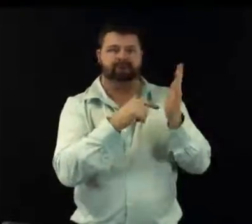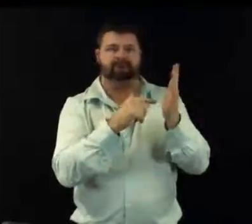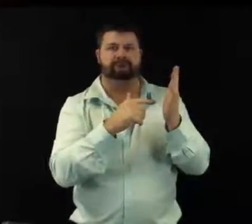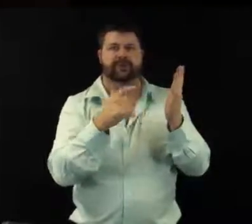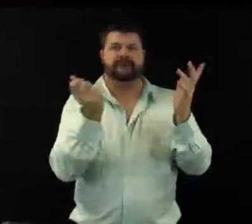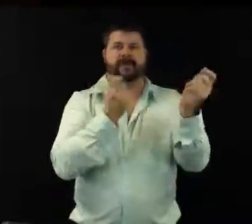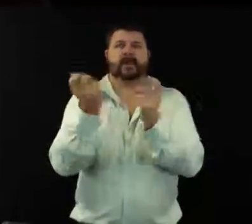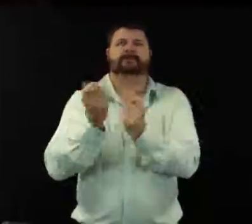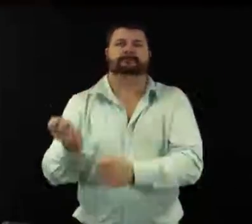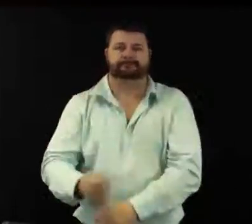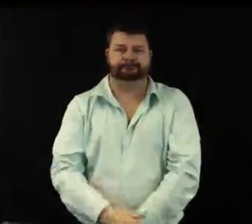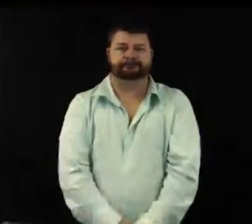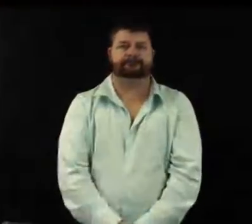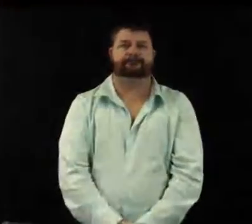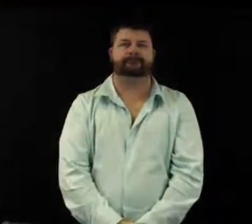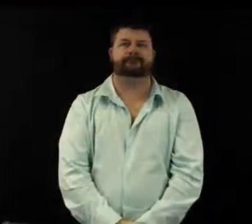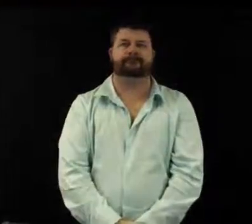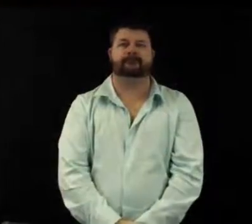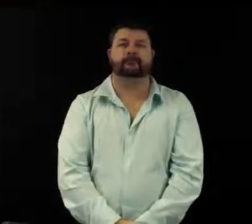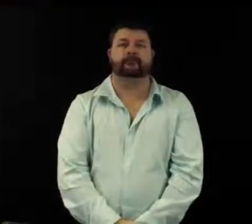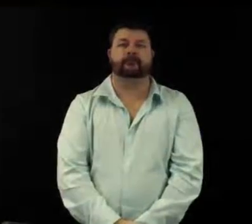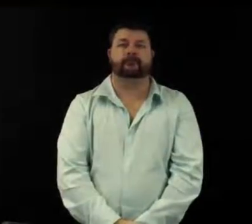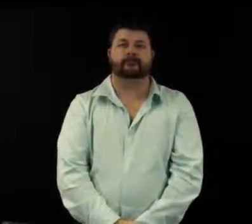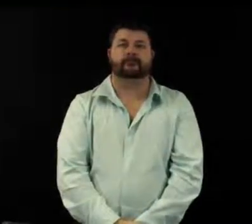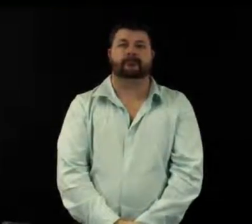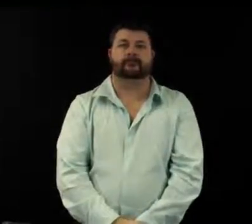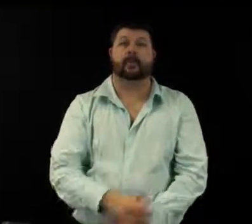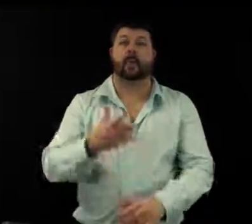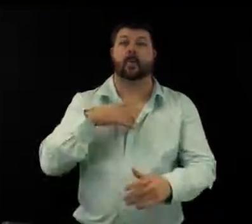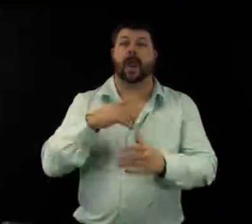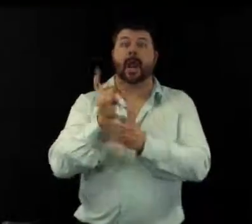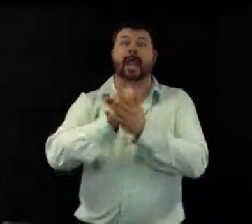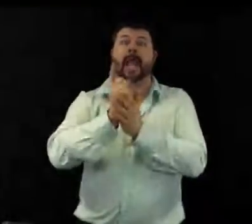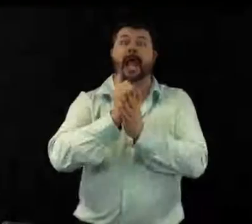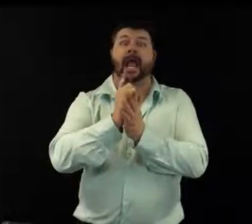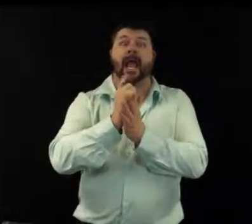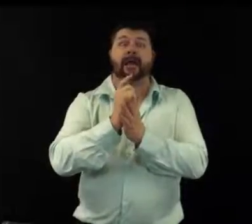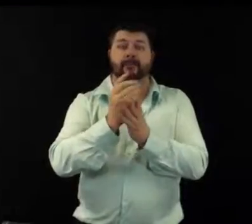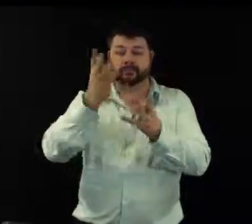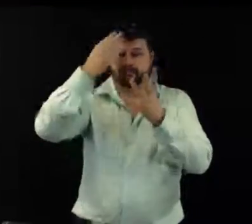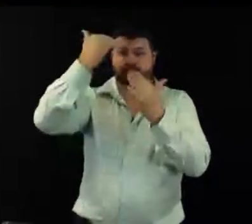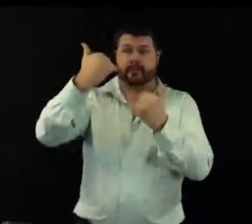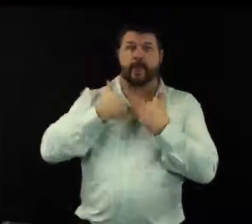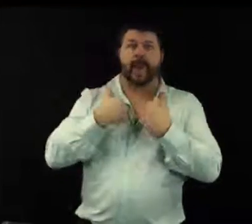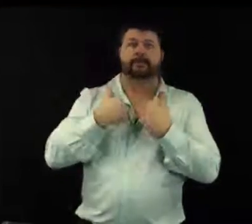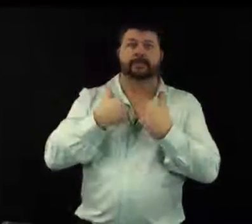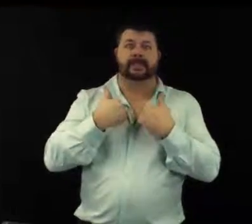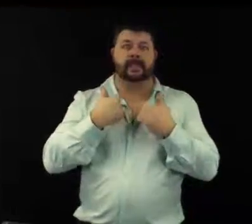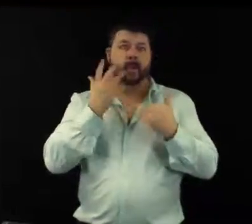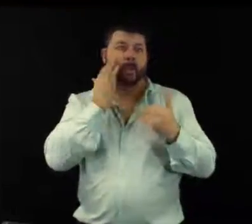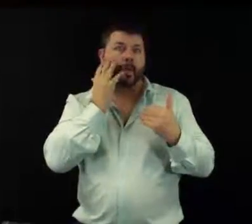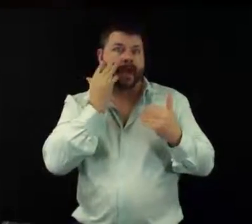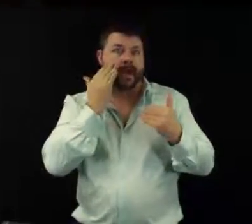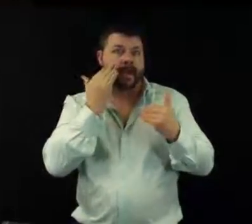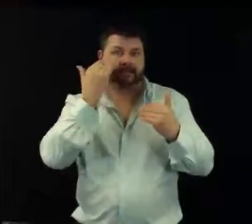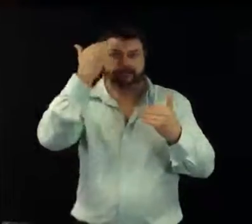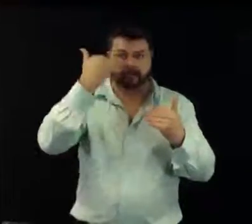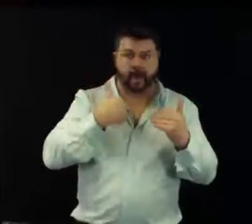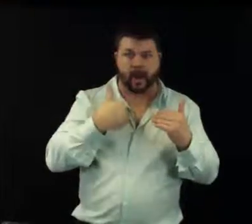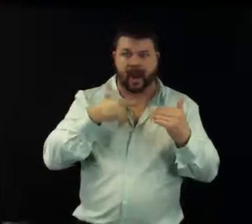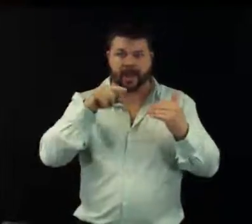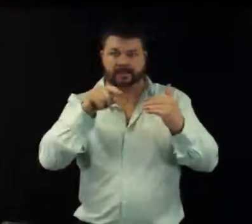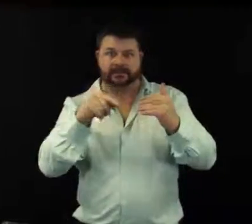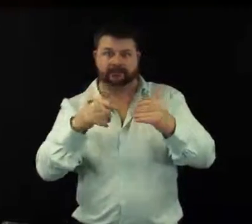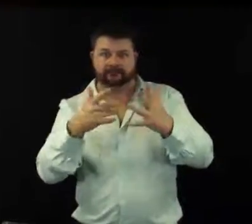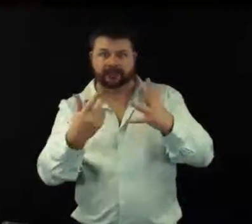button. Tapping on Alert lets you choose when to have the iPad remind you about upcoming events.